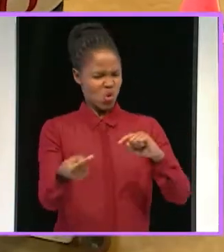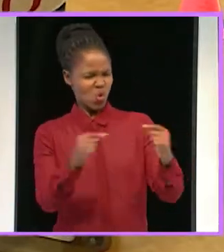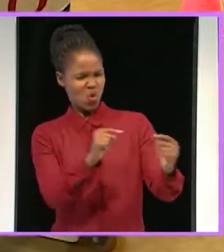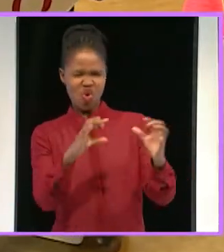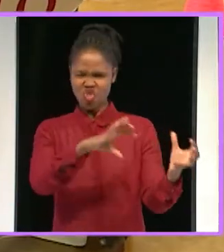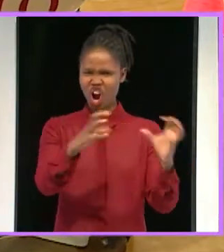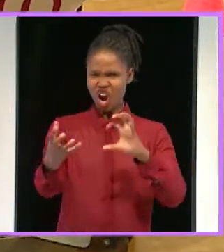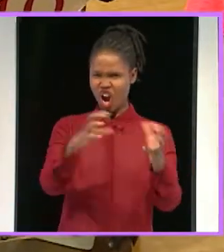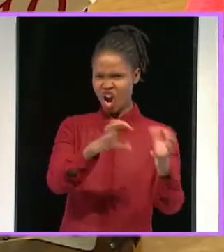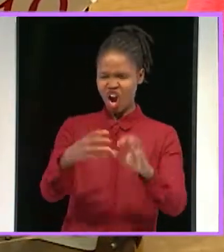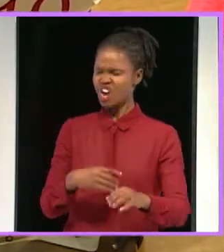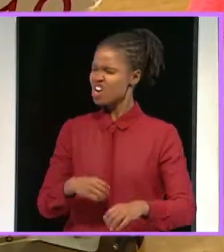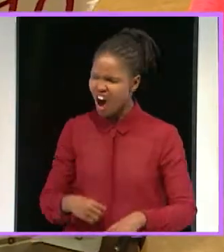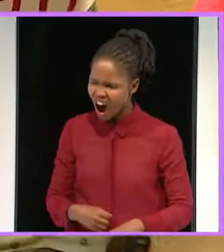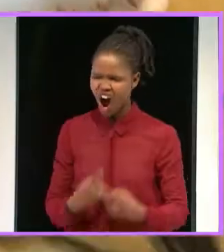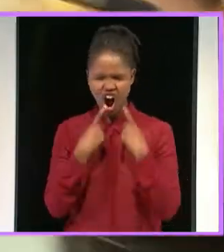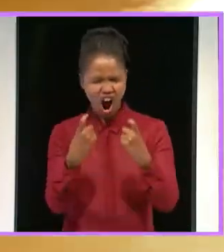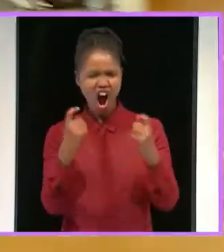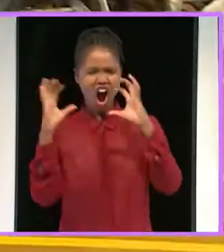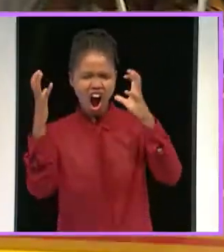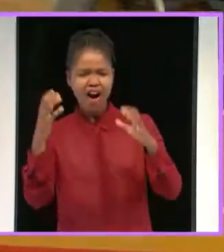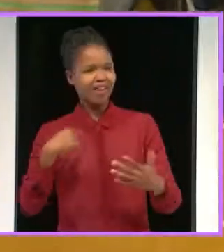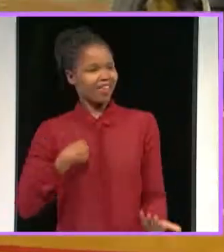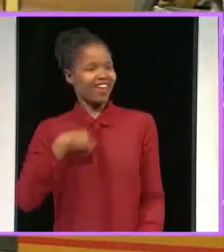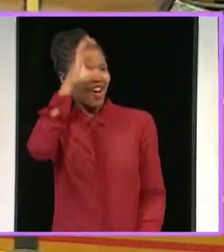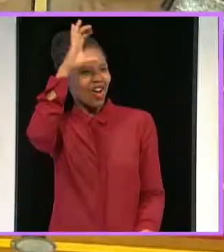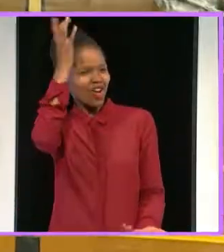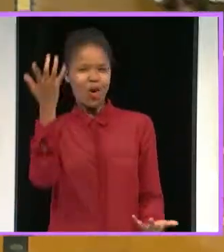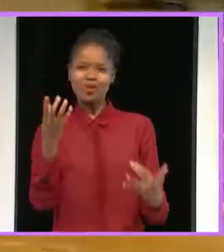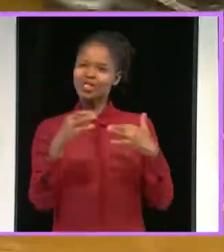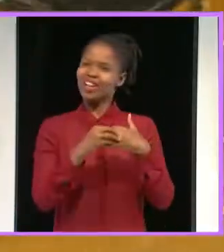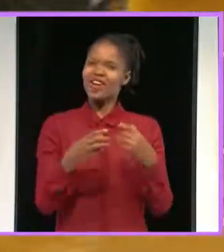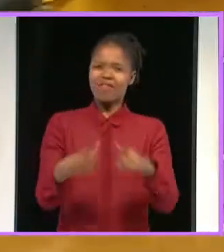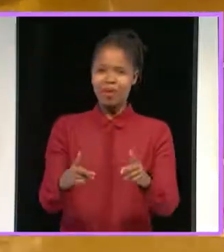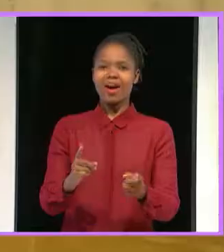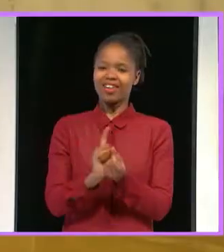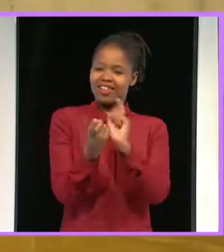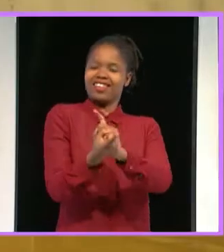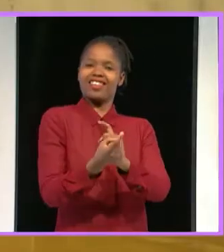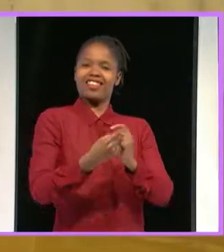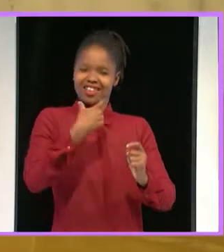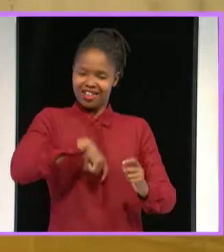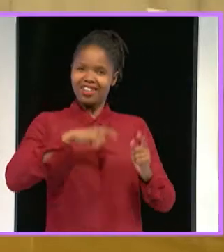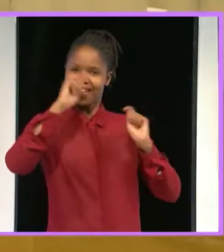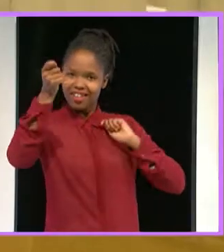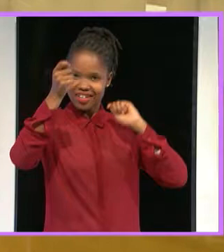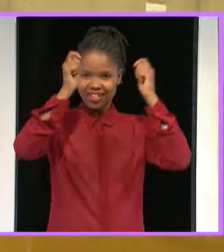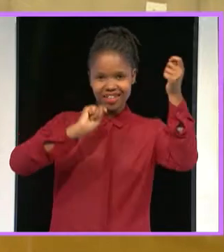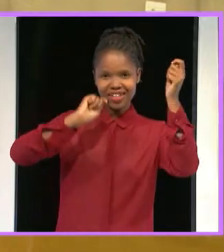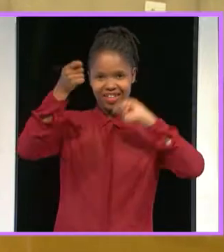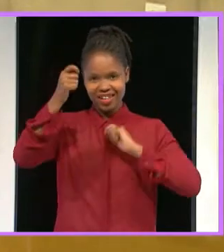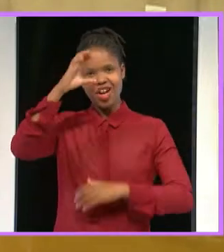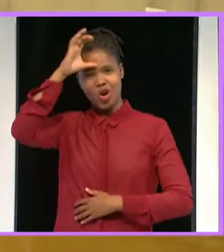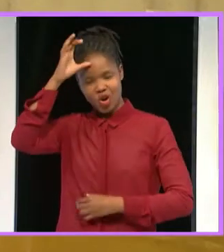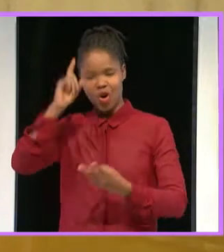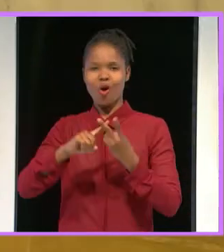that, and he'll, don't shout at me. And I'm like, I'm your coach, I'm not your wife. So when we're here, I don't care.